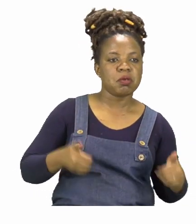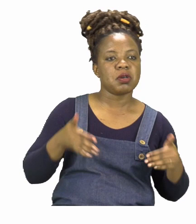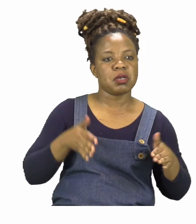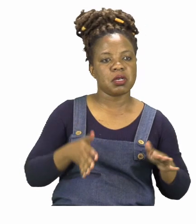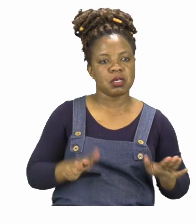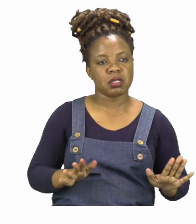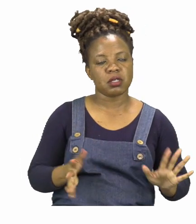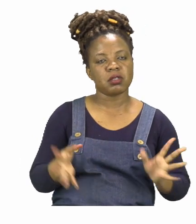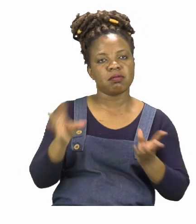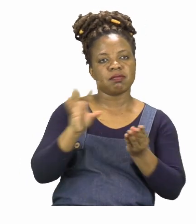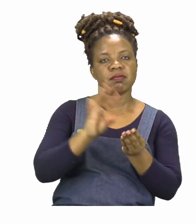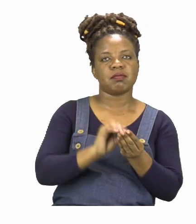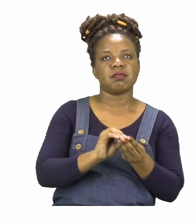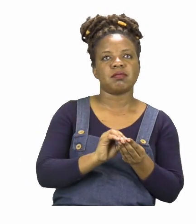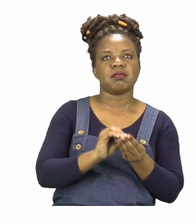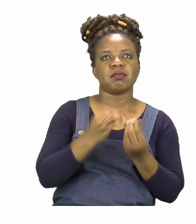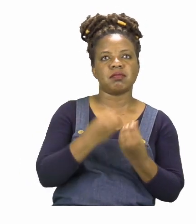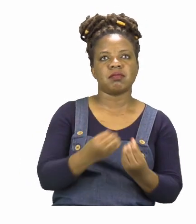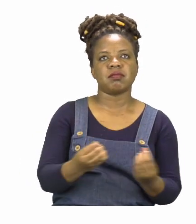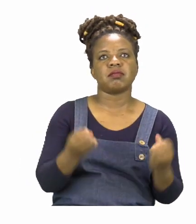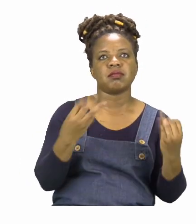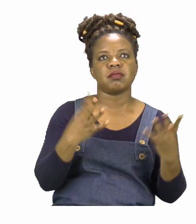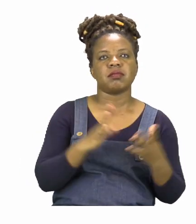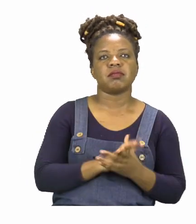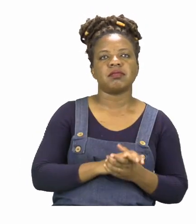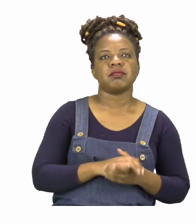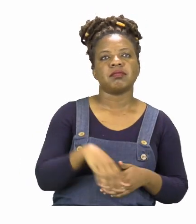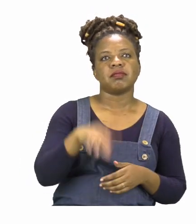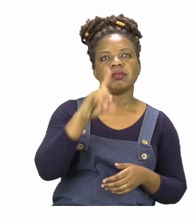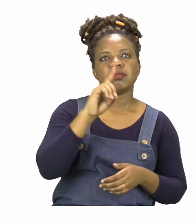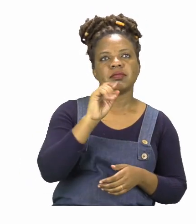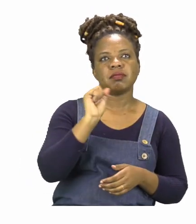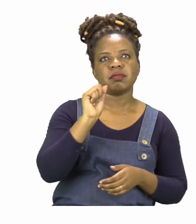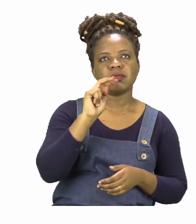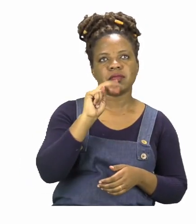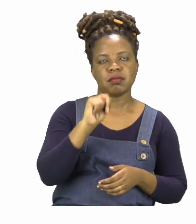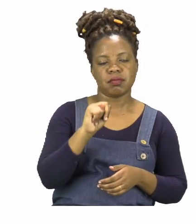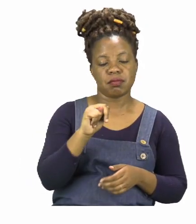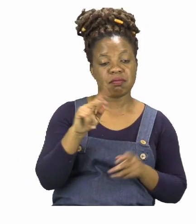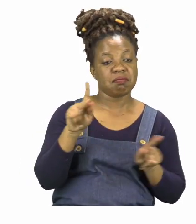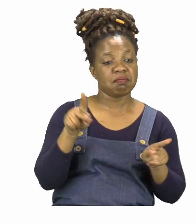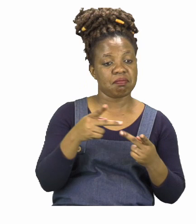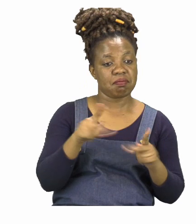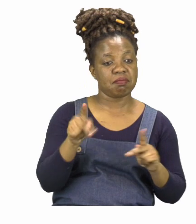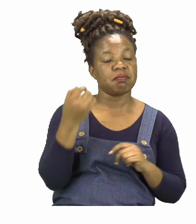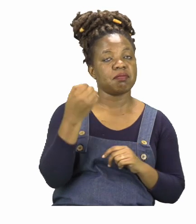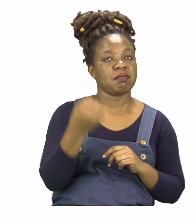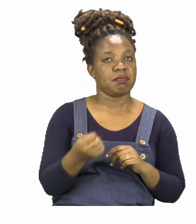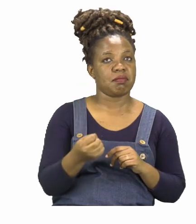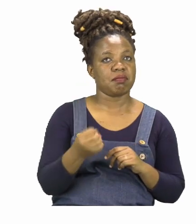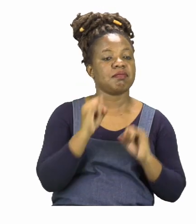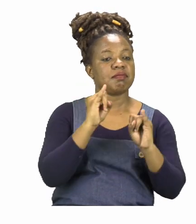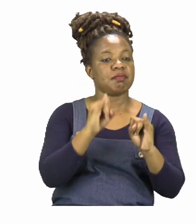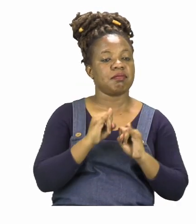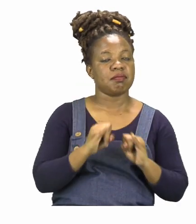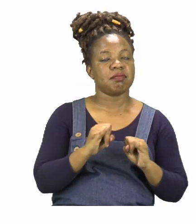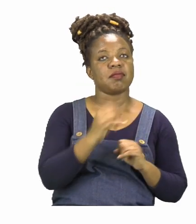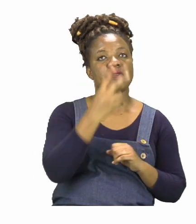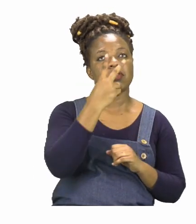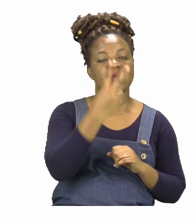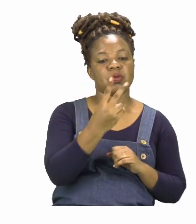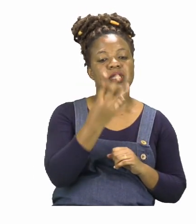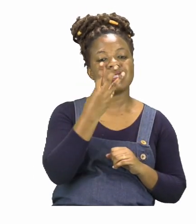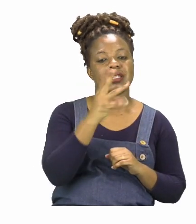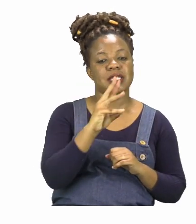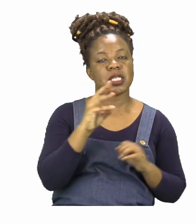Let's read it again. Dan throws a party. He invites 26 boys